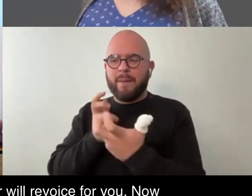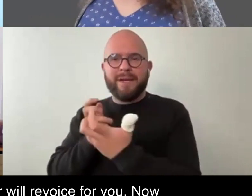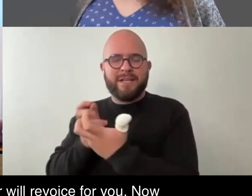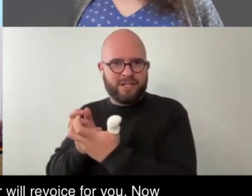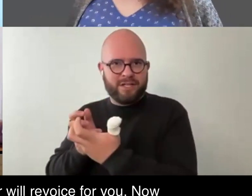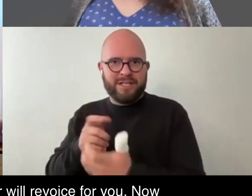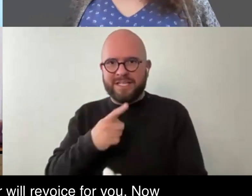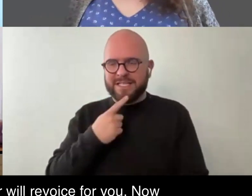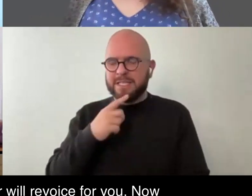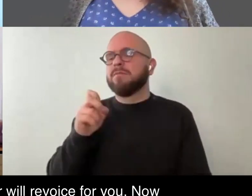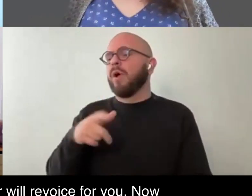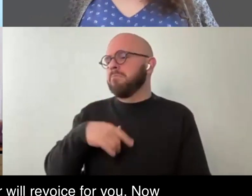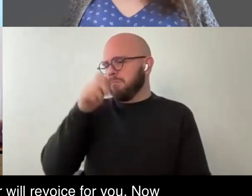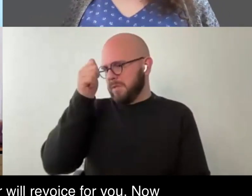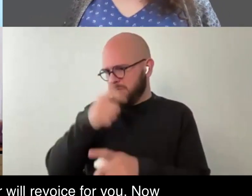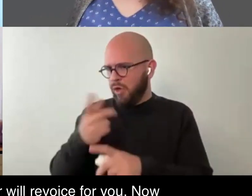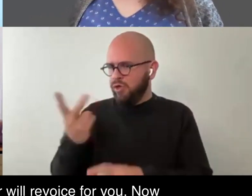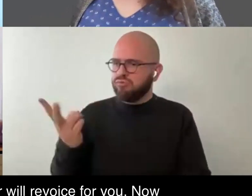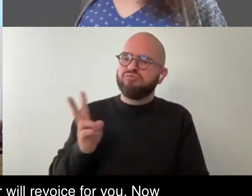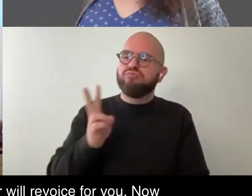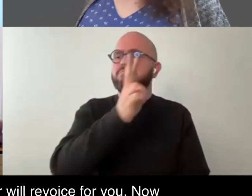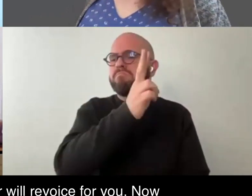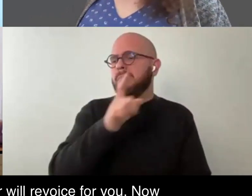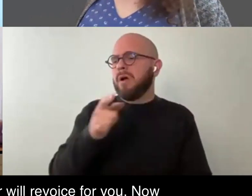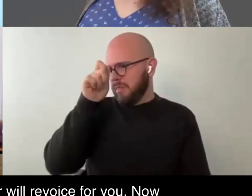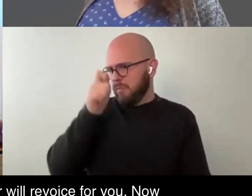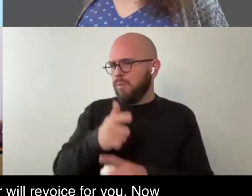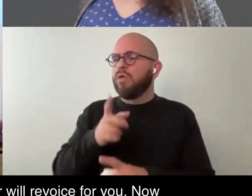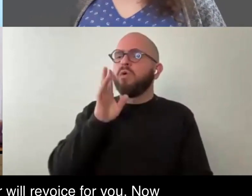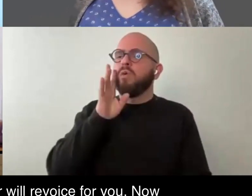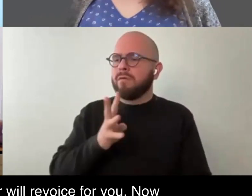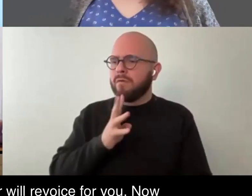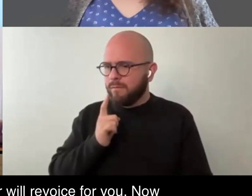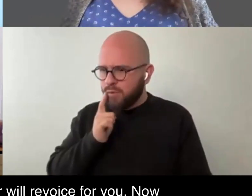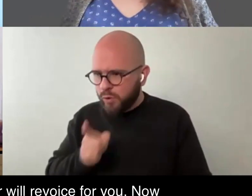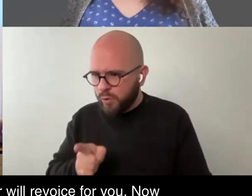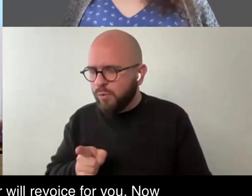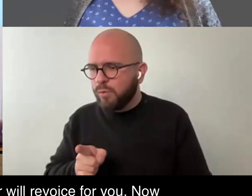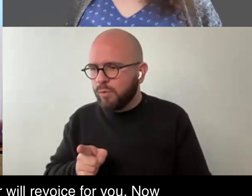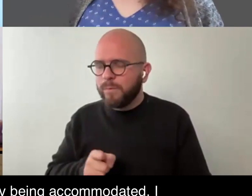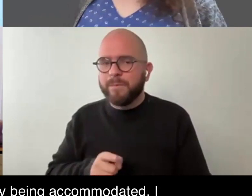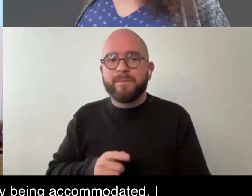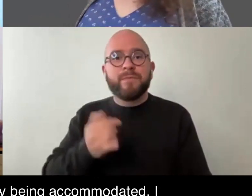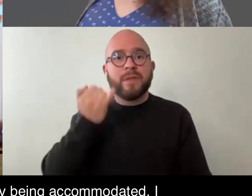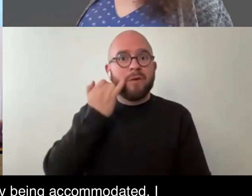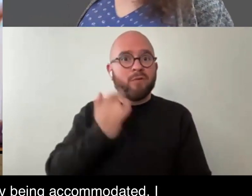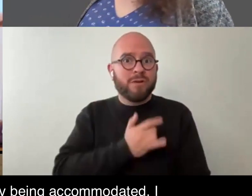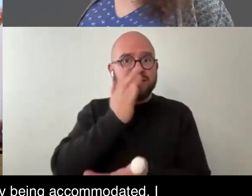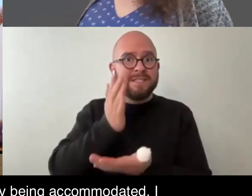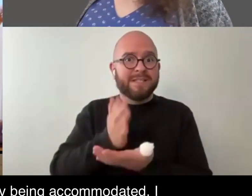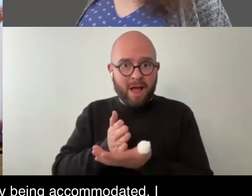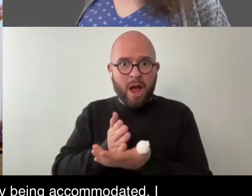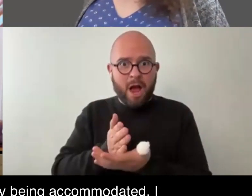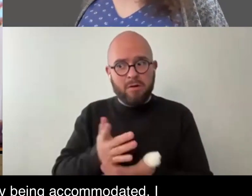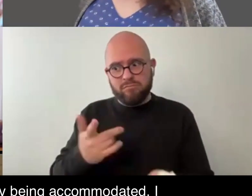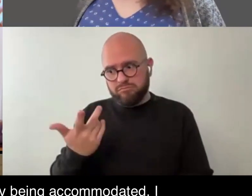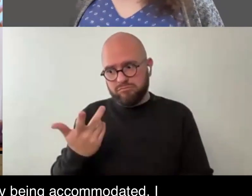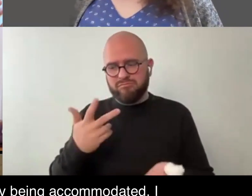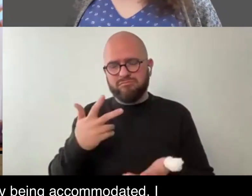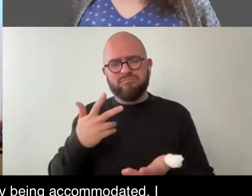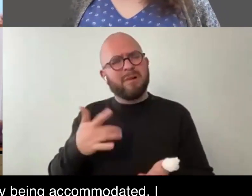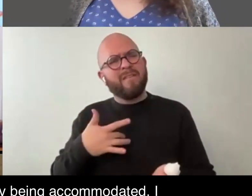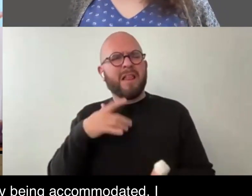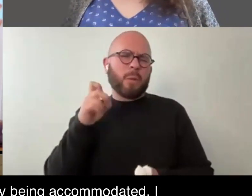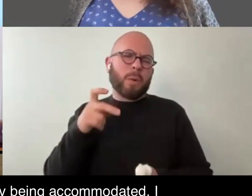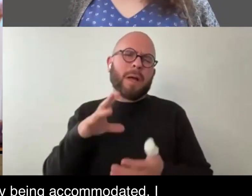revoice for you. Now, if we stop there, I think we have a very tidy, nice story